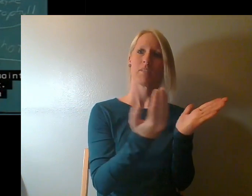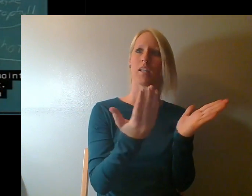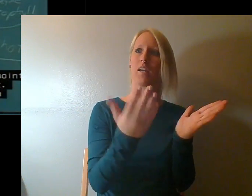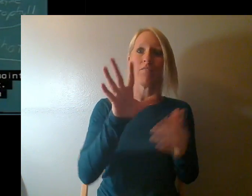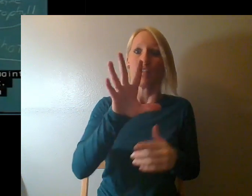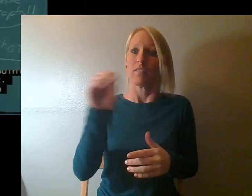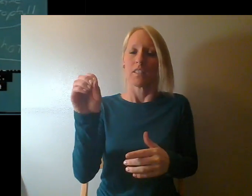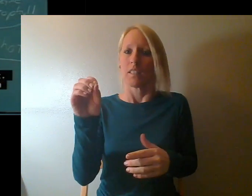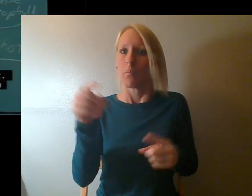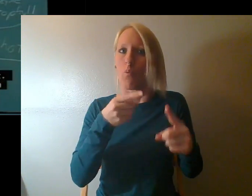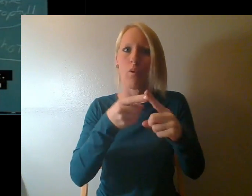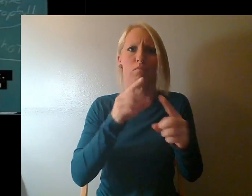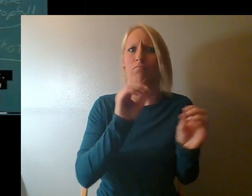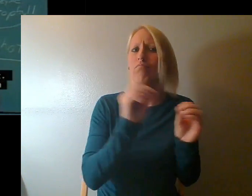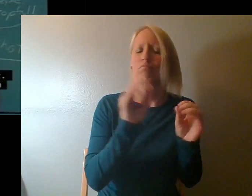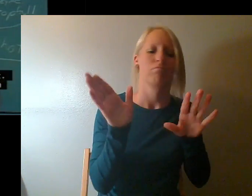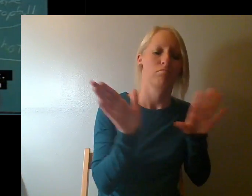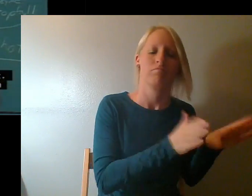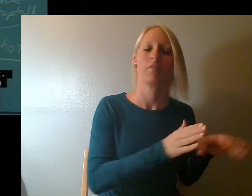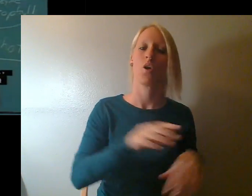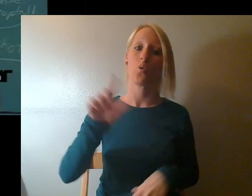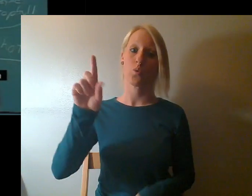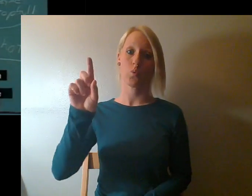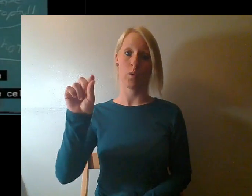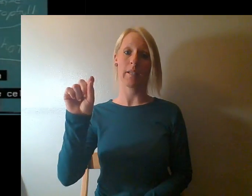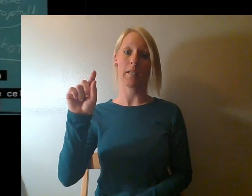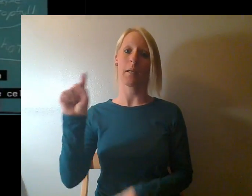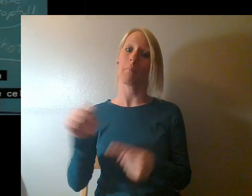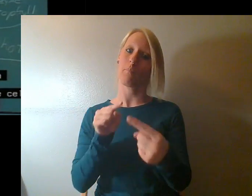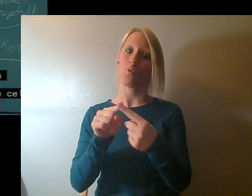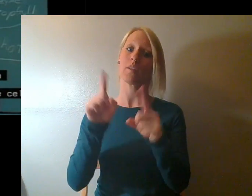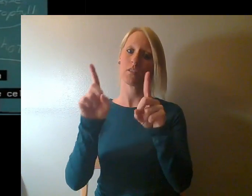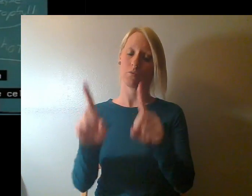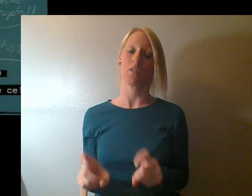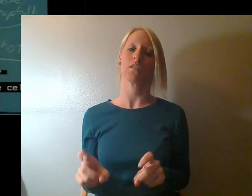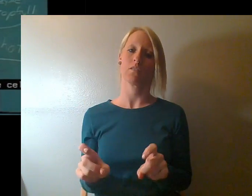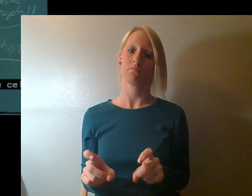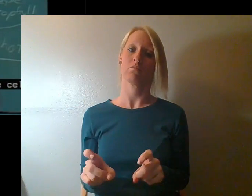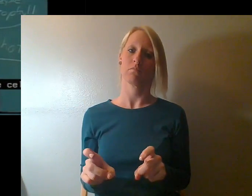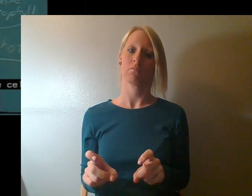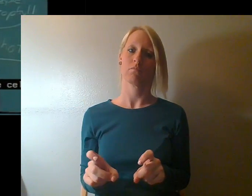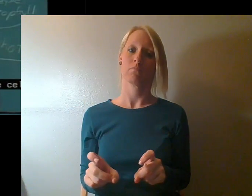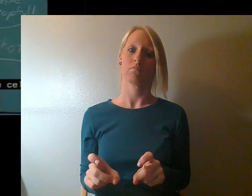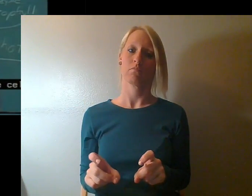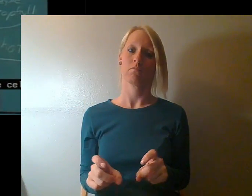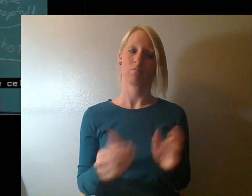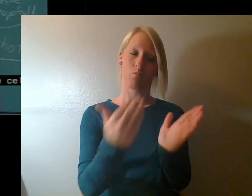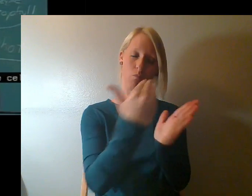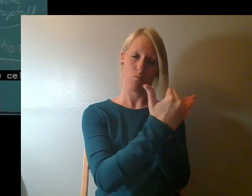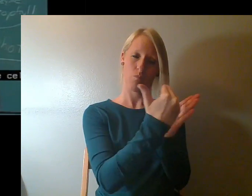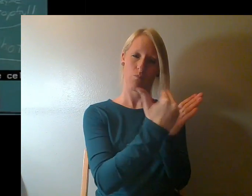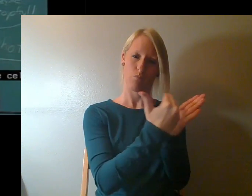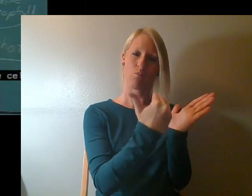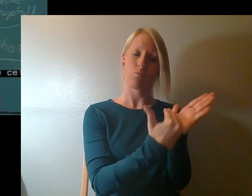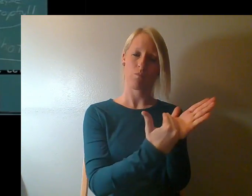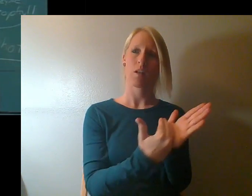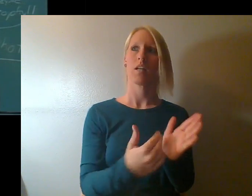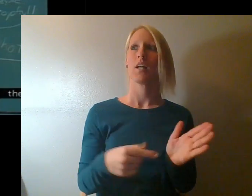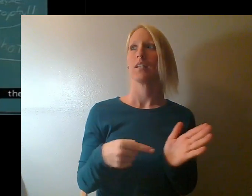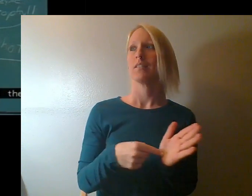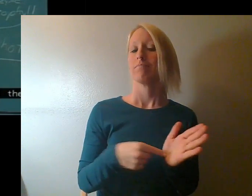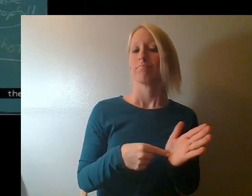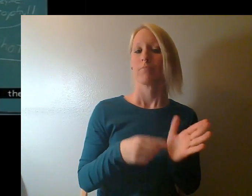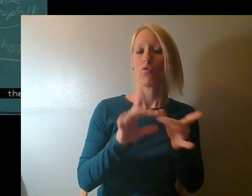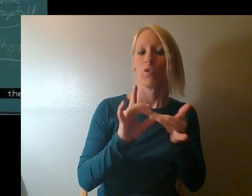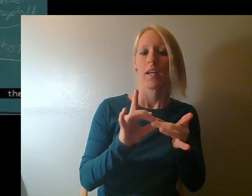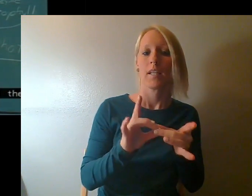about a 20-point quiz. All right, and it's going to deal with the cell parts. All right, the parts of the cell. So we will